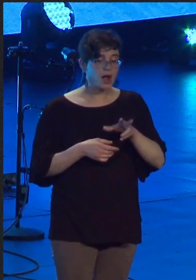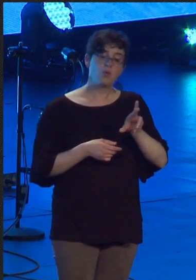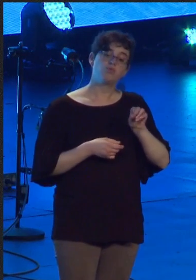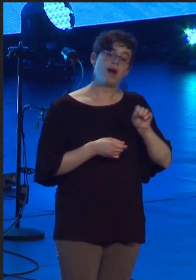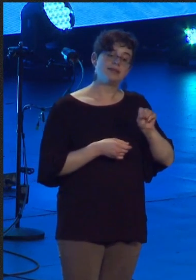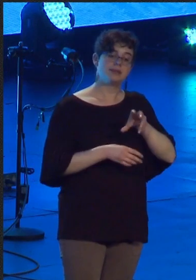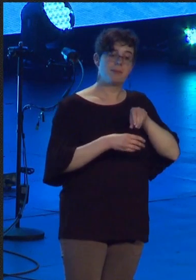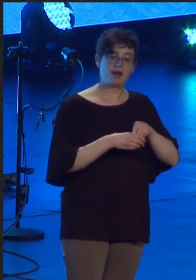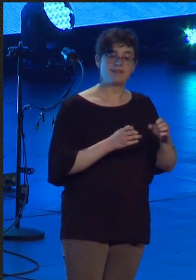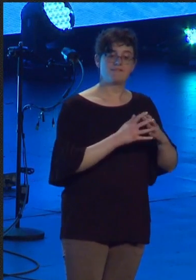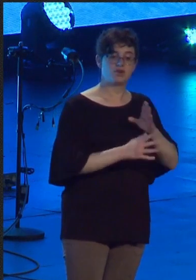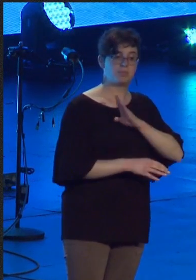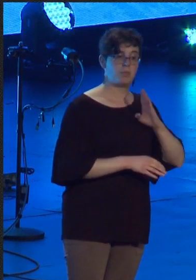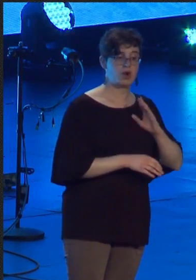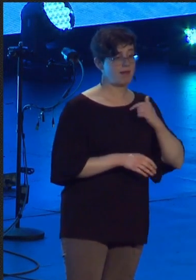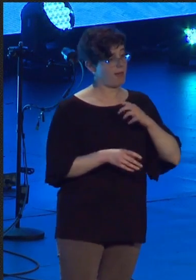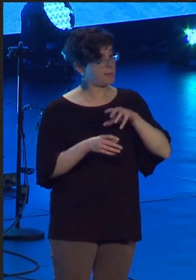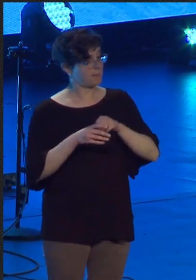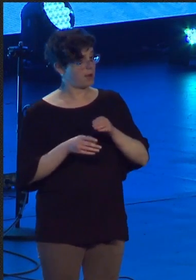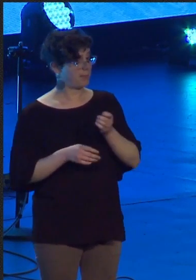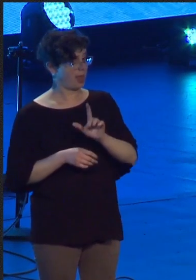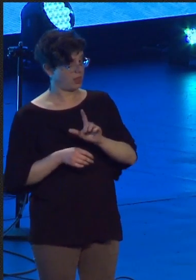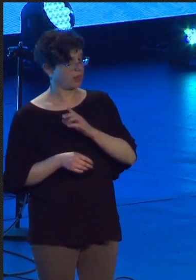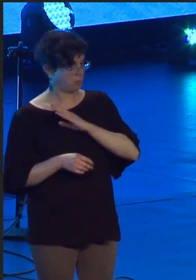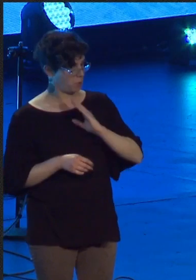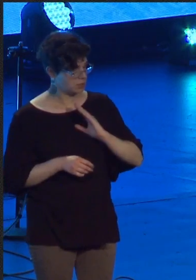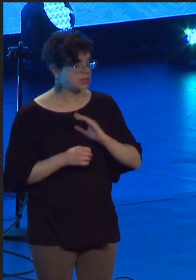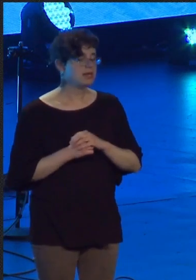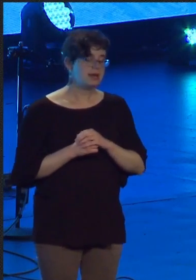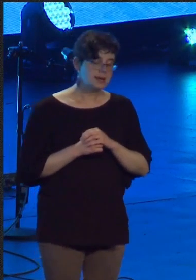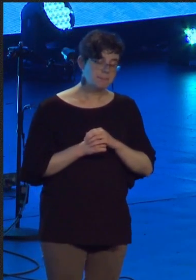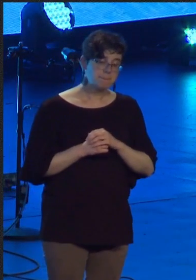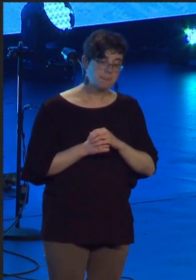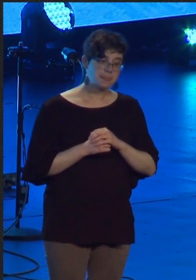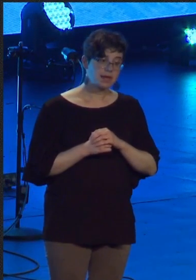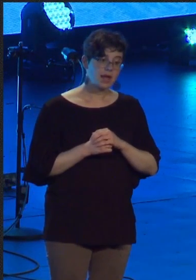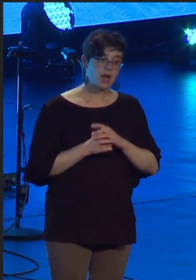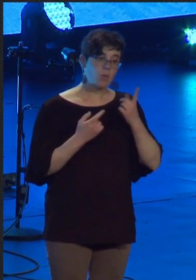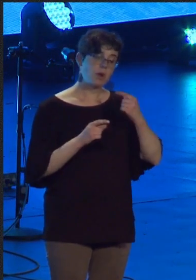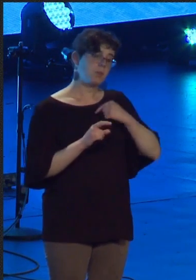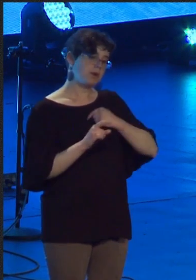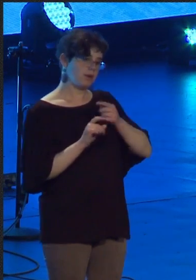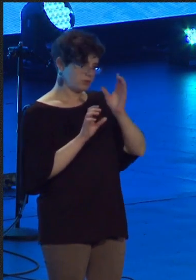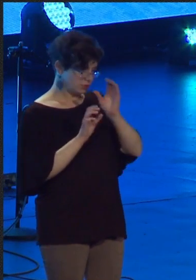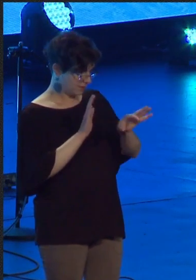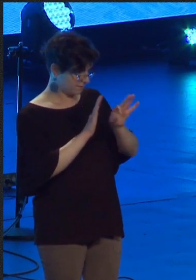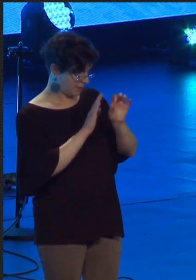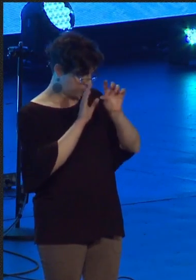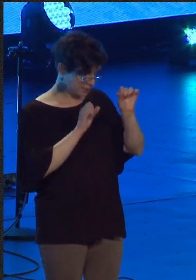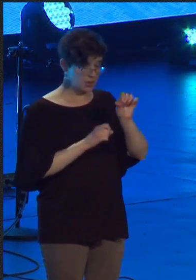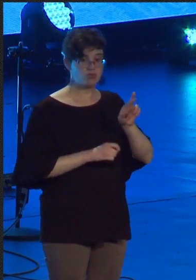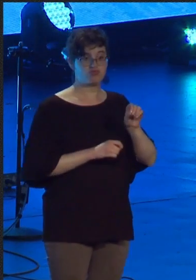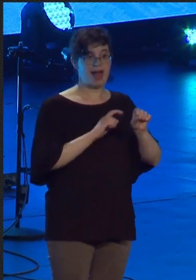Converge board, and I serve on the Bethel board. In fact, in the search for Ross as president, one of the things he had